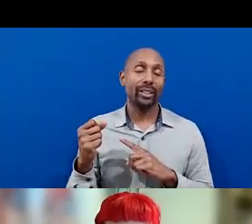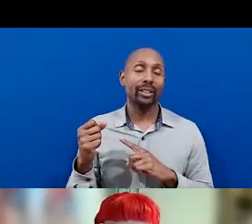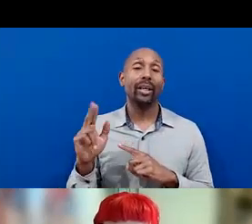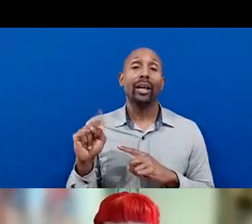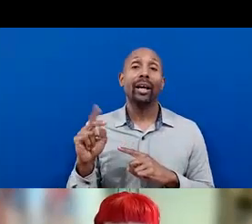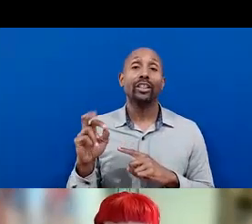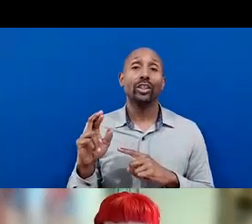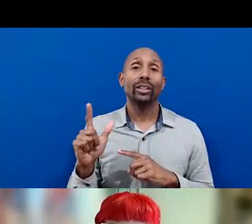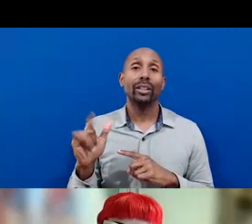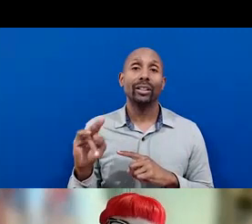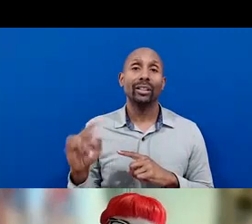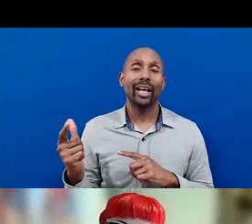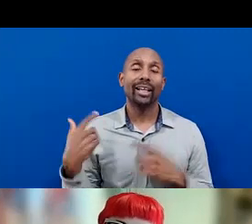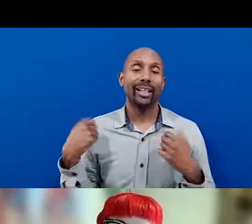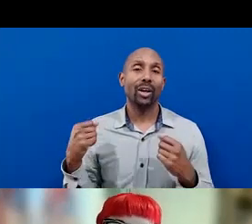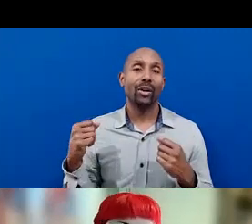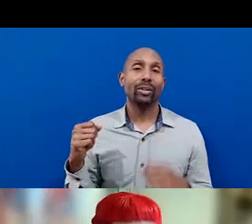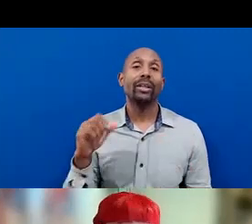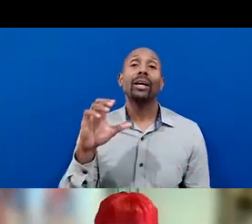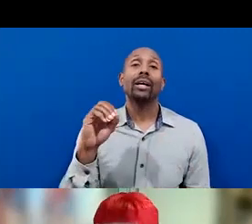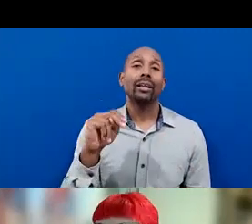got vaccinated way back then,